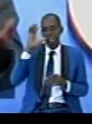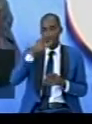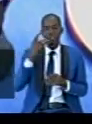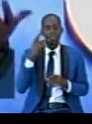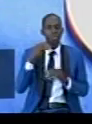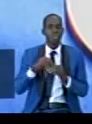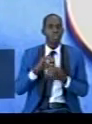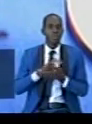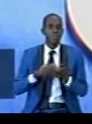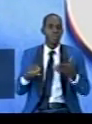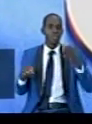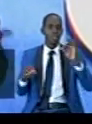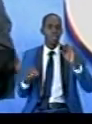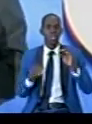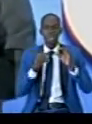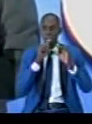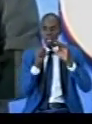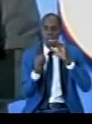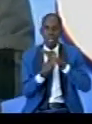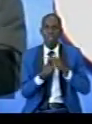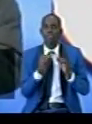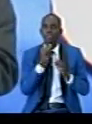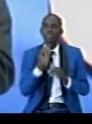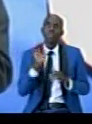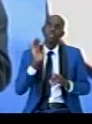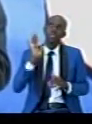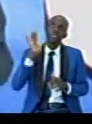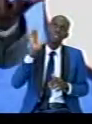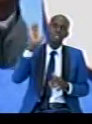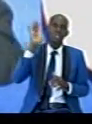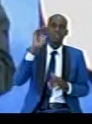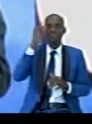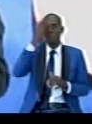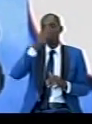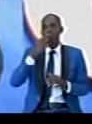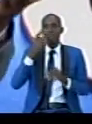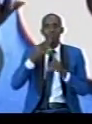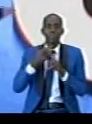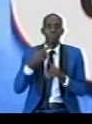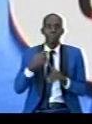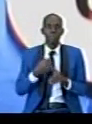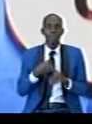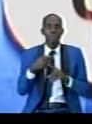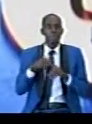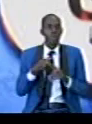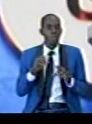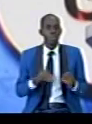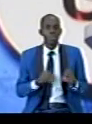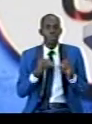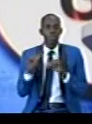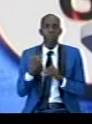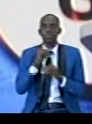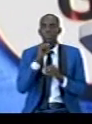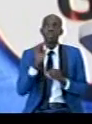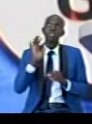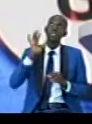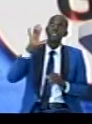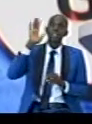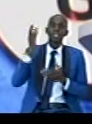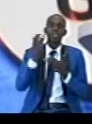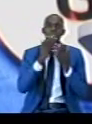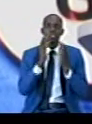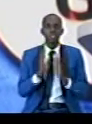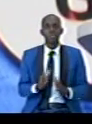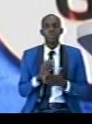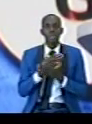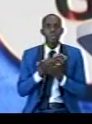in verse 9, hide not thy face far from me, but put not thy servant away